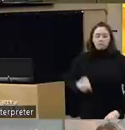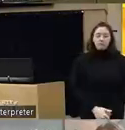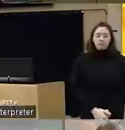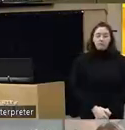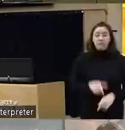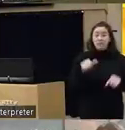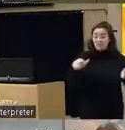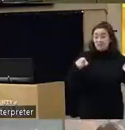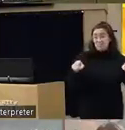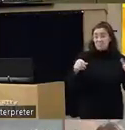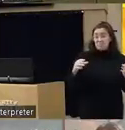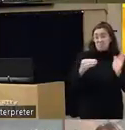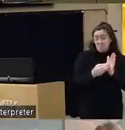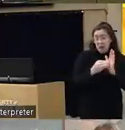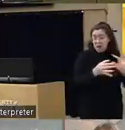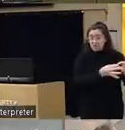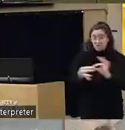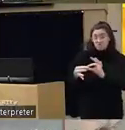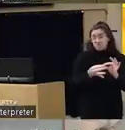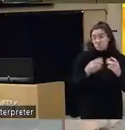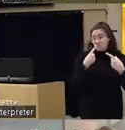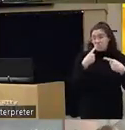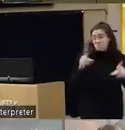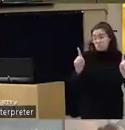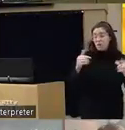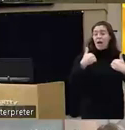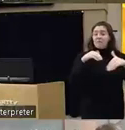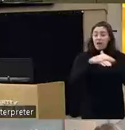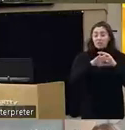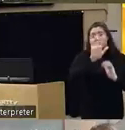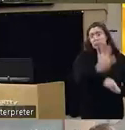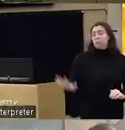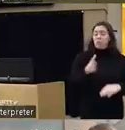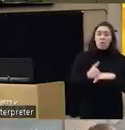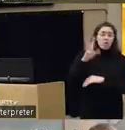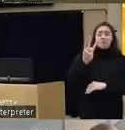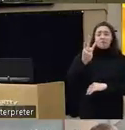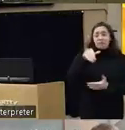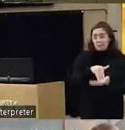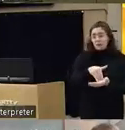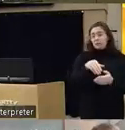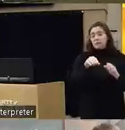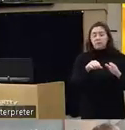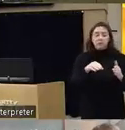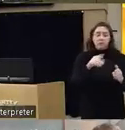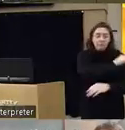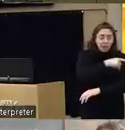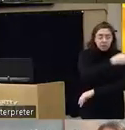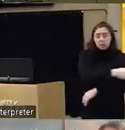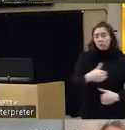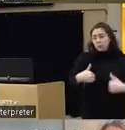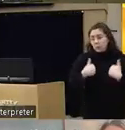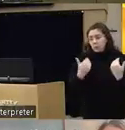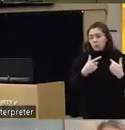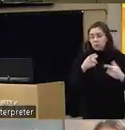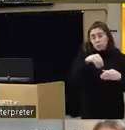a successful model with access to over 6,000 patients and use of this model. And